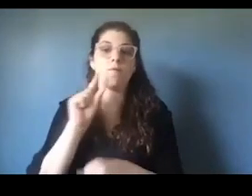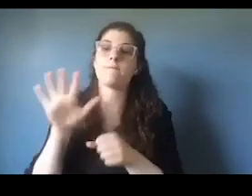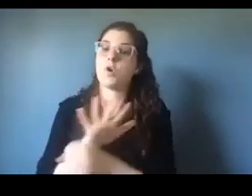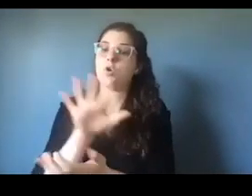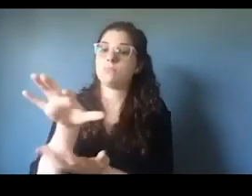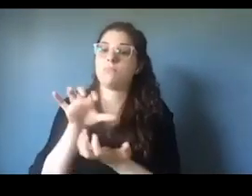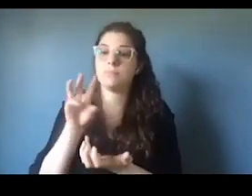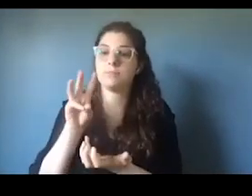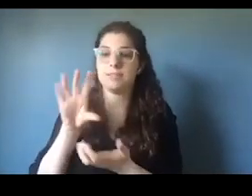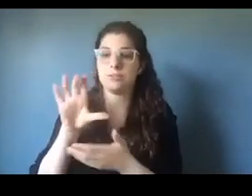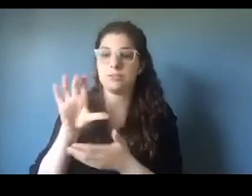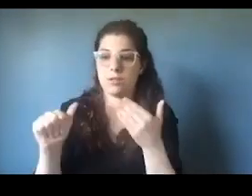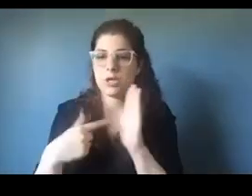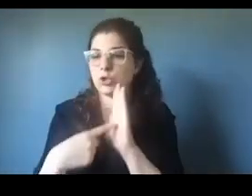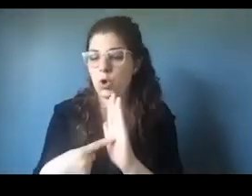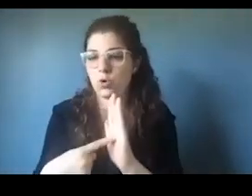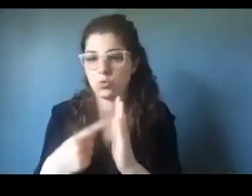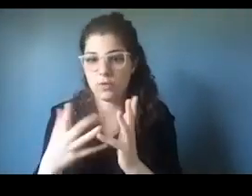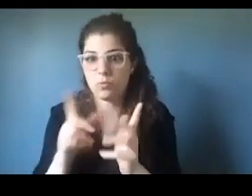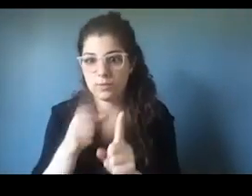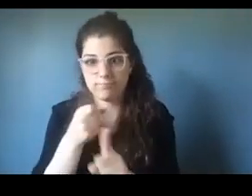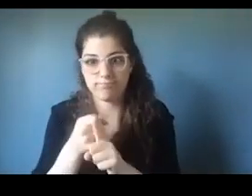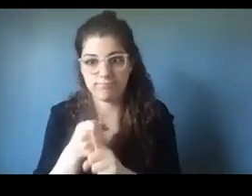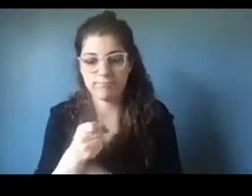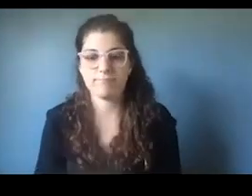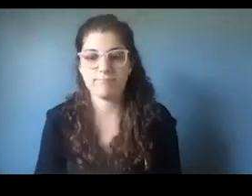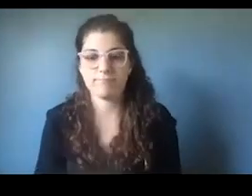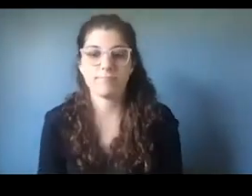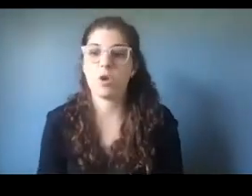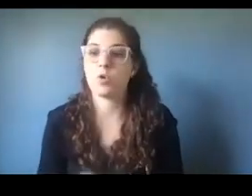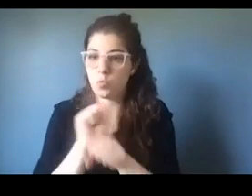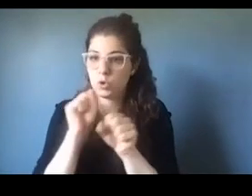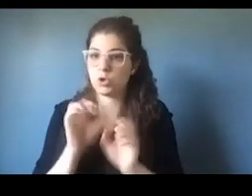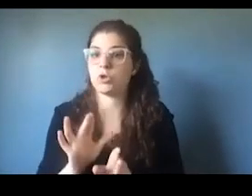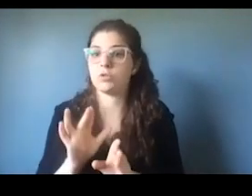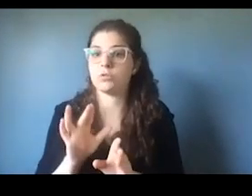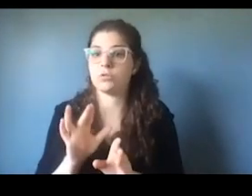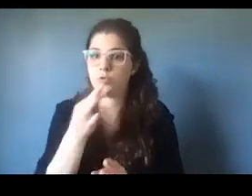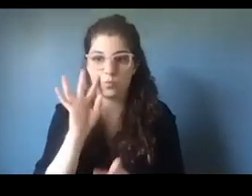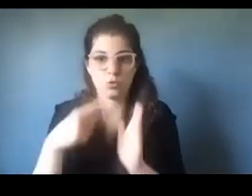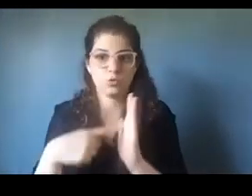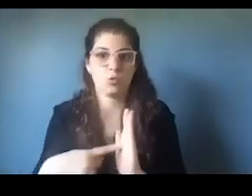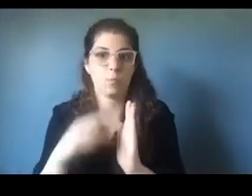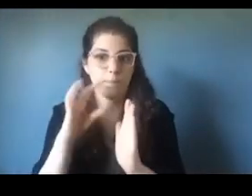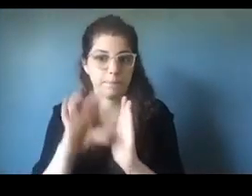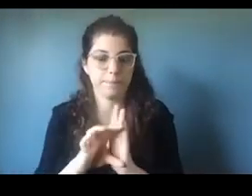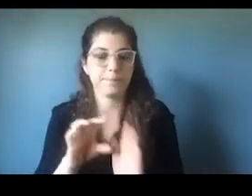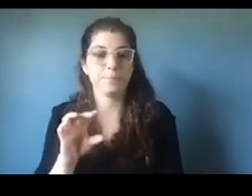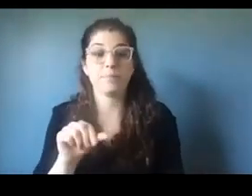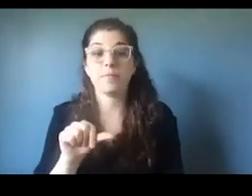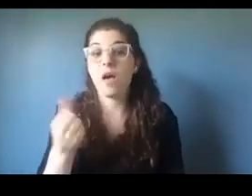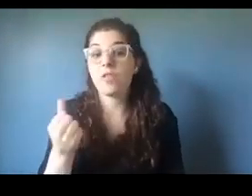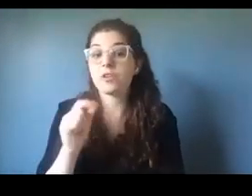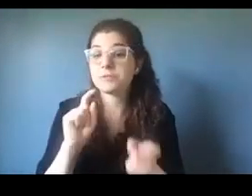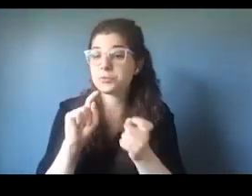so I'm gonna show you just what a big impact that has on workers' impacts in a moment. The other tweaks to the